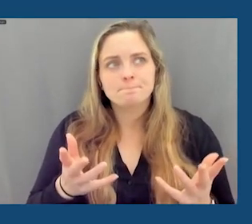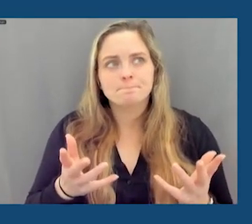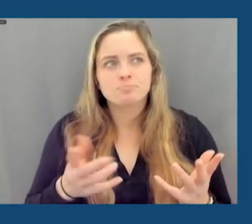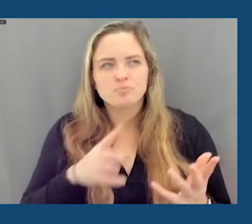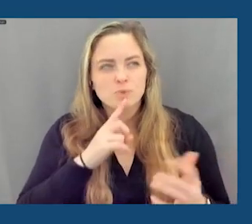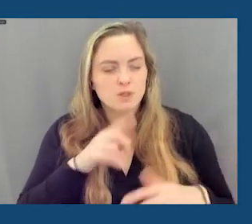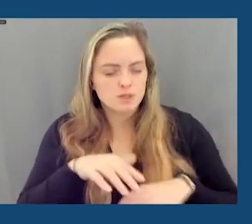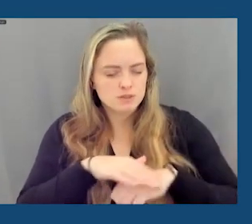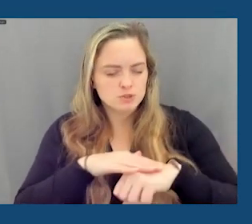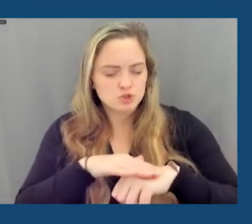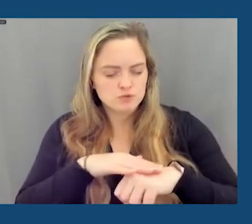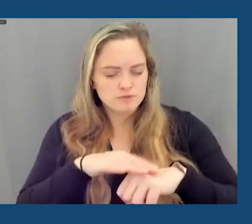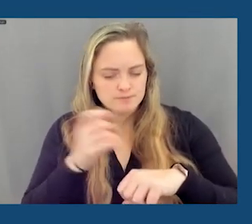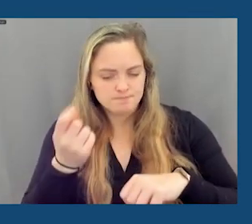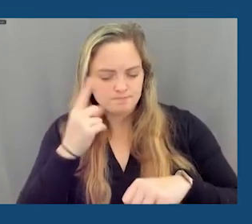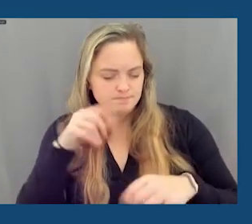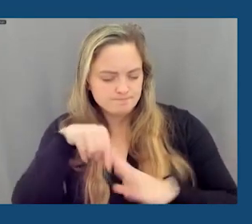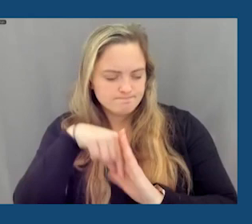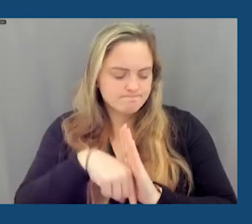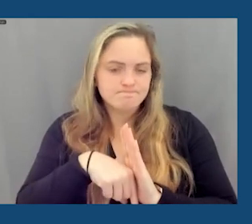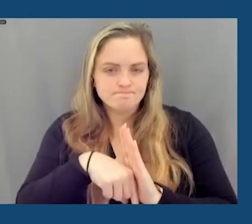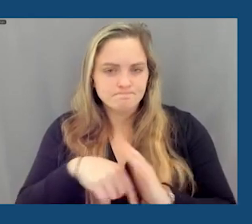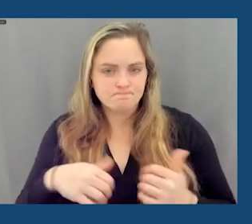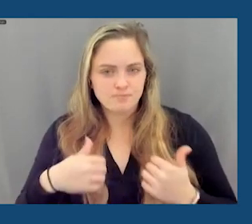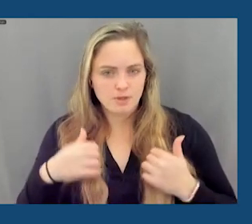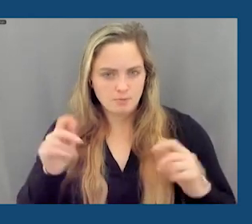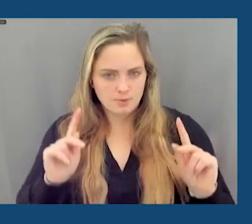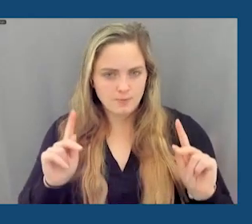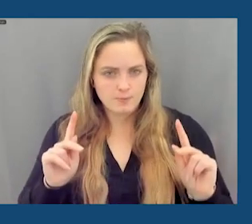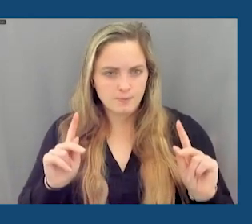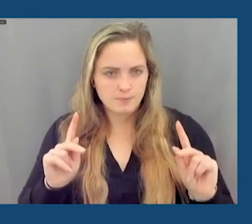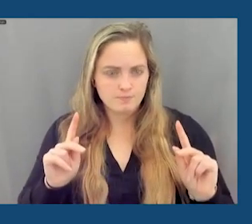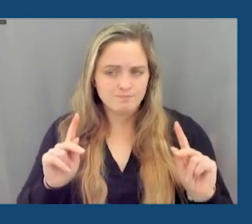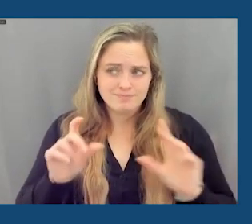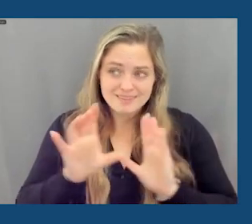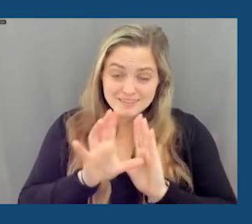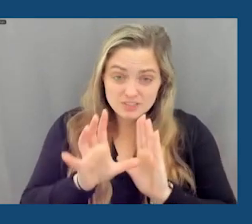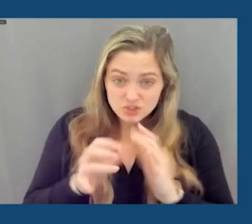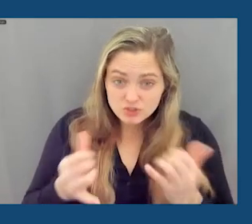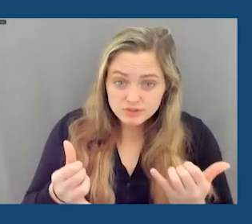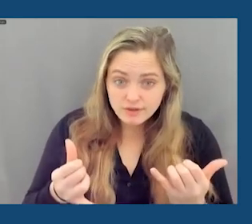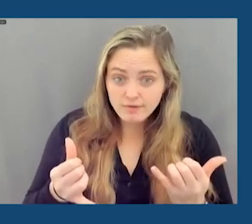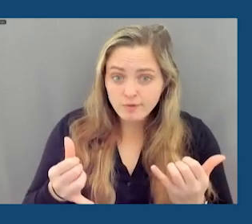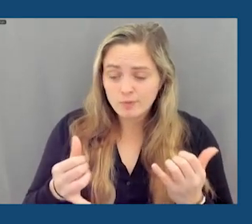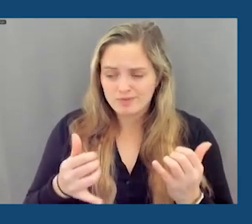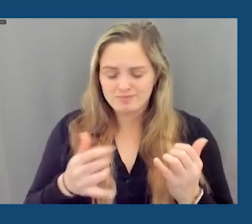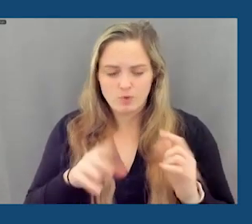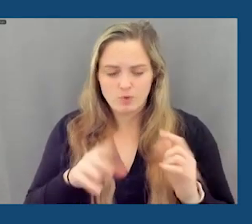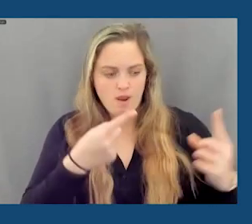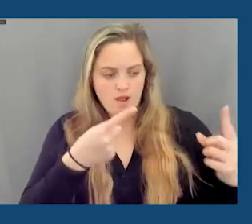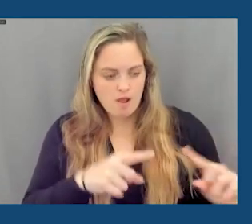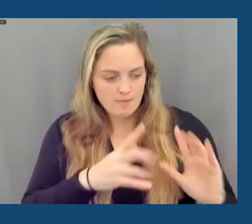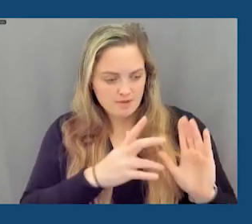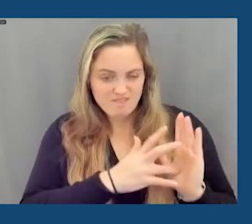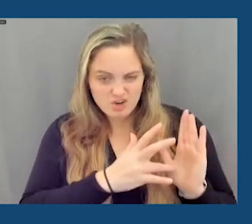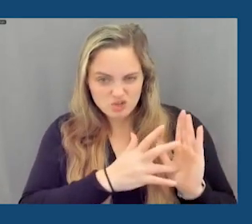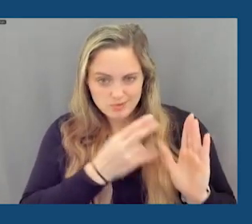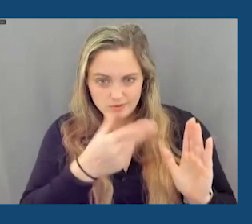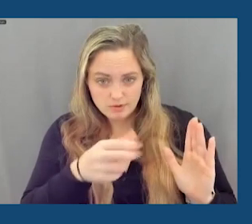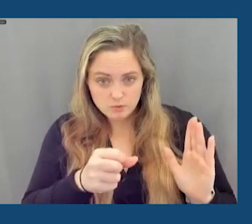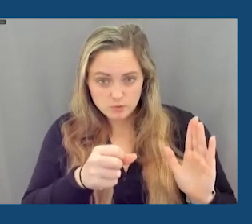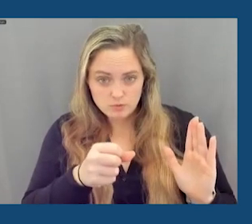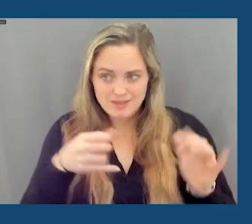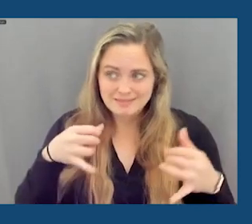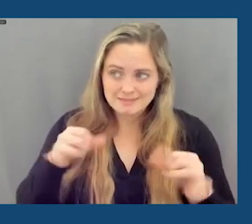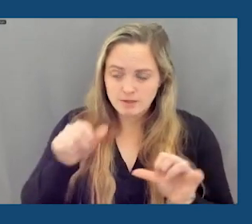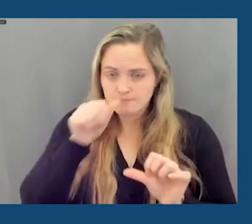is that young people who are seniors today, who are freshmen when the pandemic started, they're still dealing